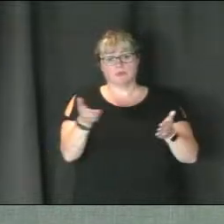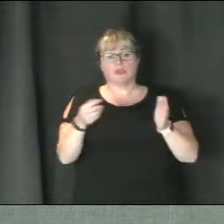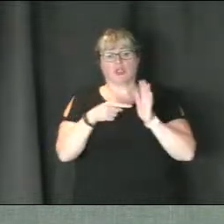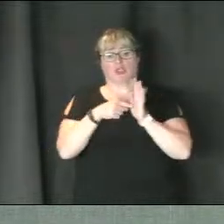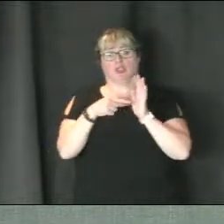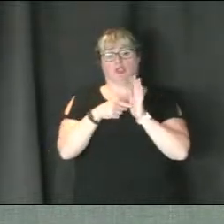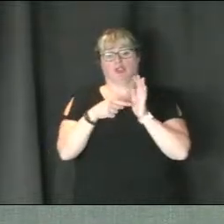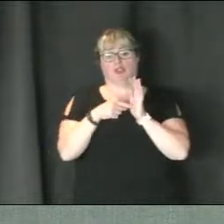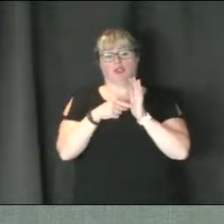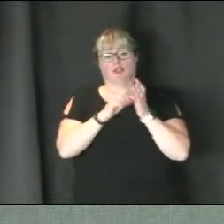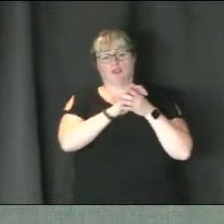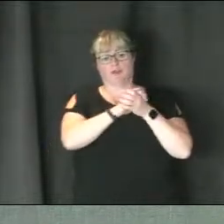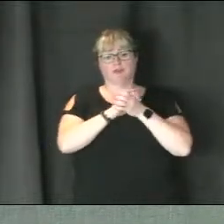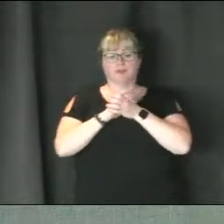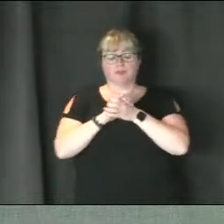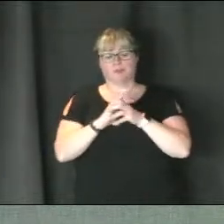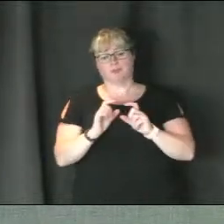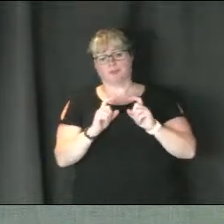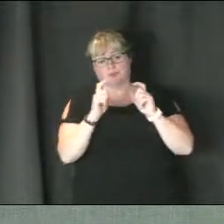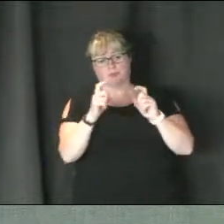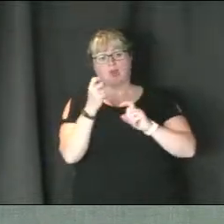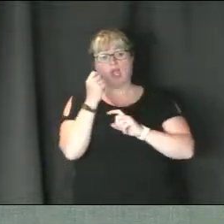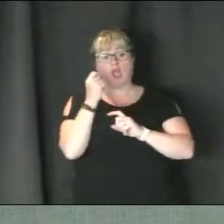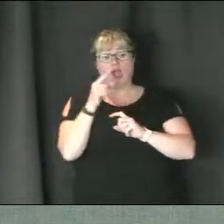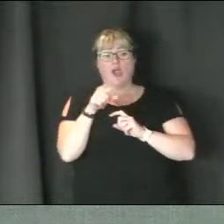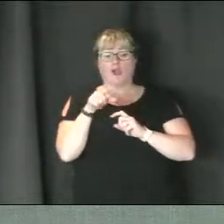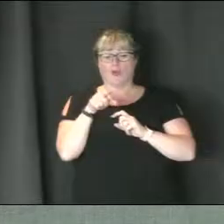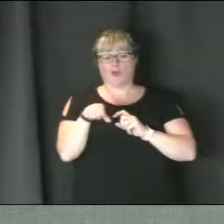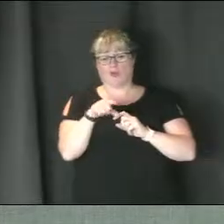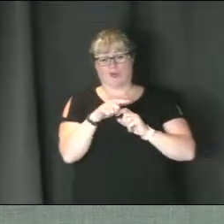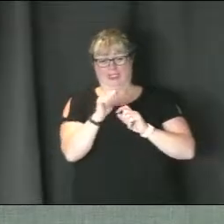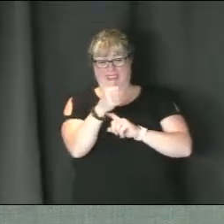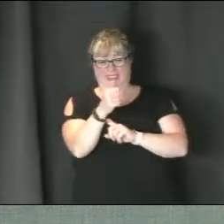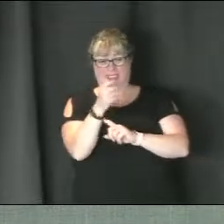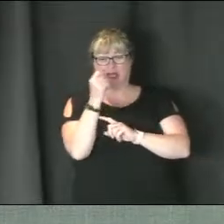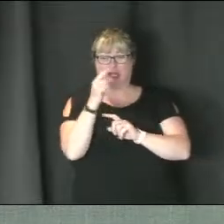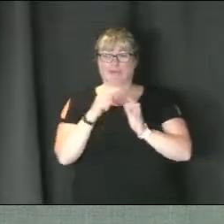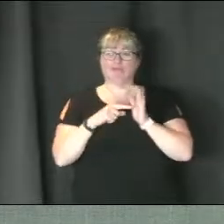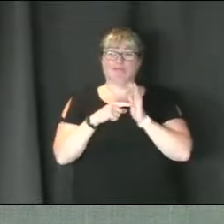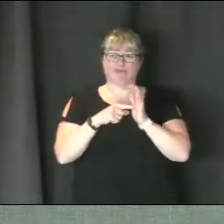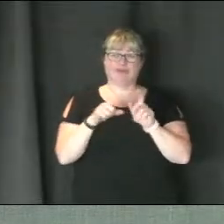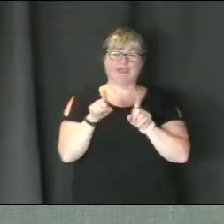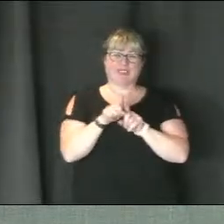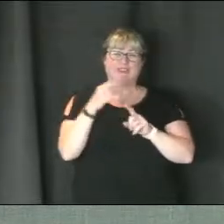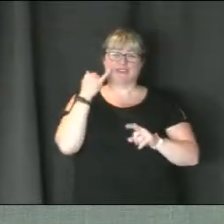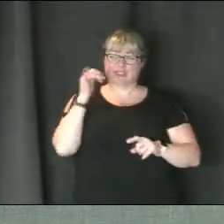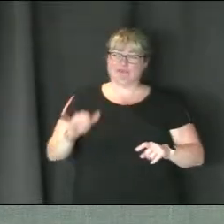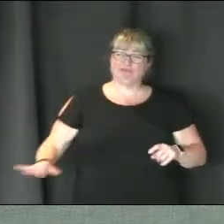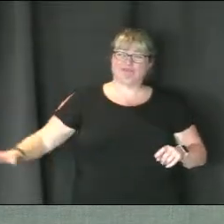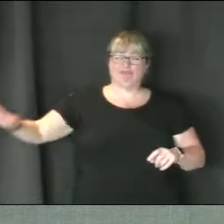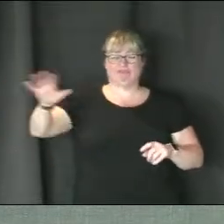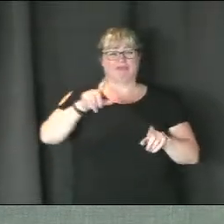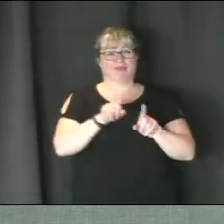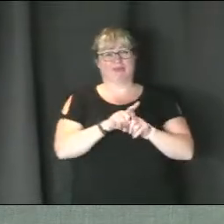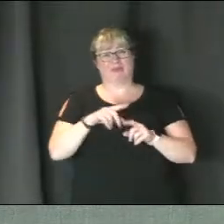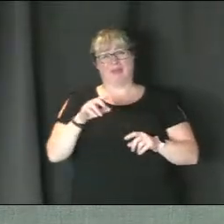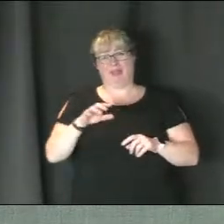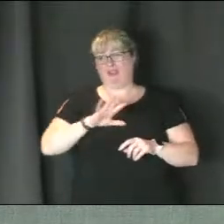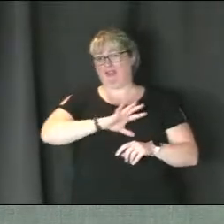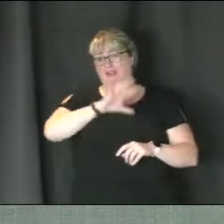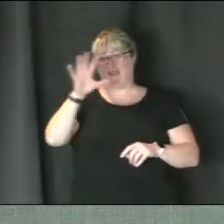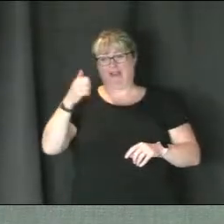this recognition, but really represent all Newfoundlanders and Labradorians, because we know more than probably any other province in this